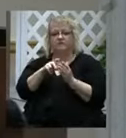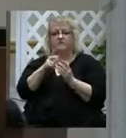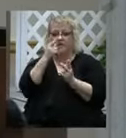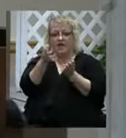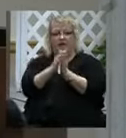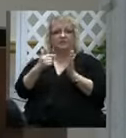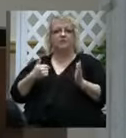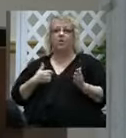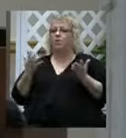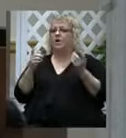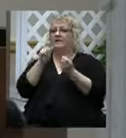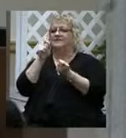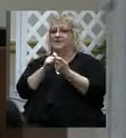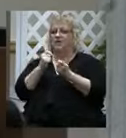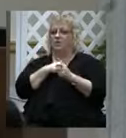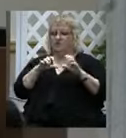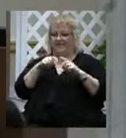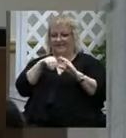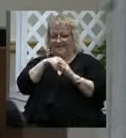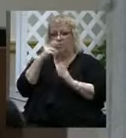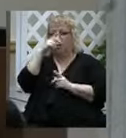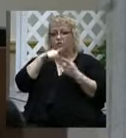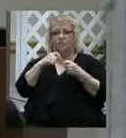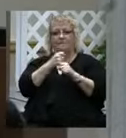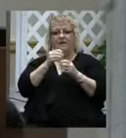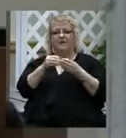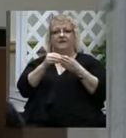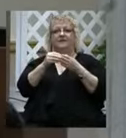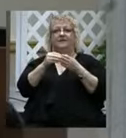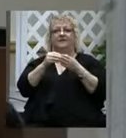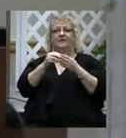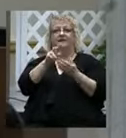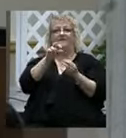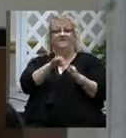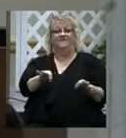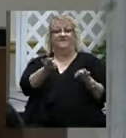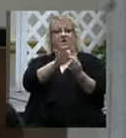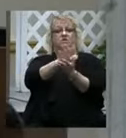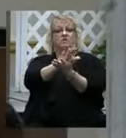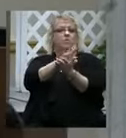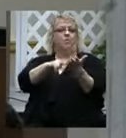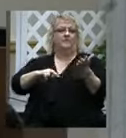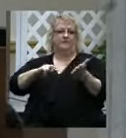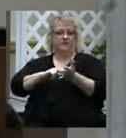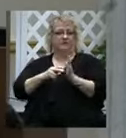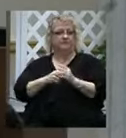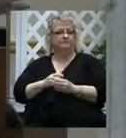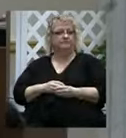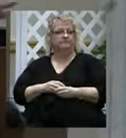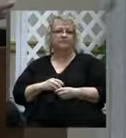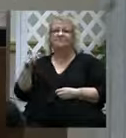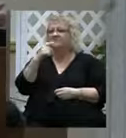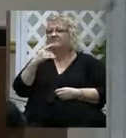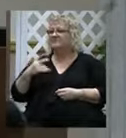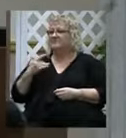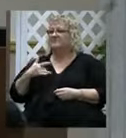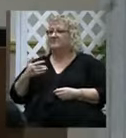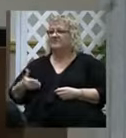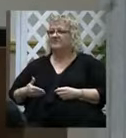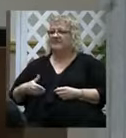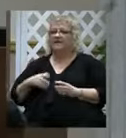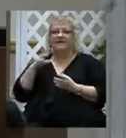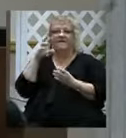see what we've done in the state of Hawaii in terms of getting guidance on what a vital document is. But you have a sense, you know, if it